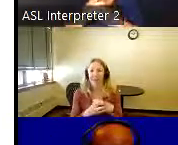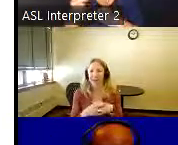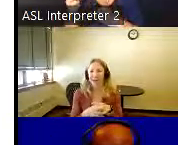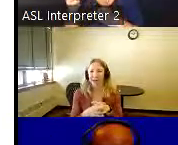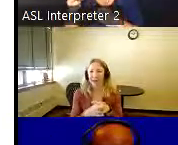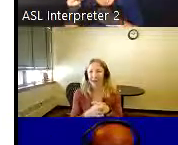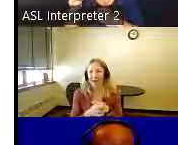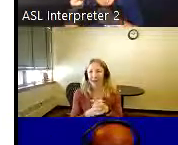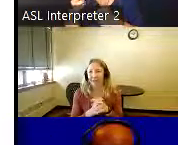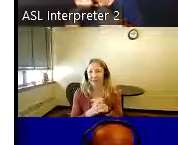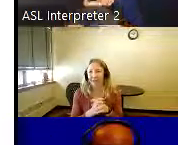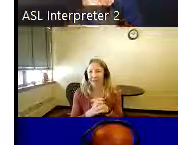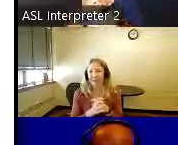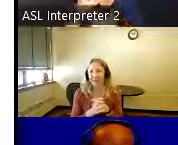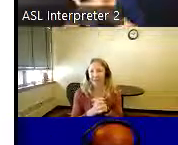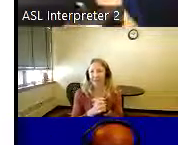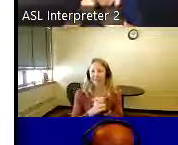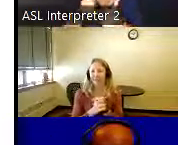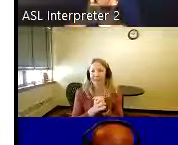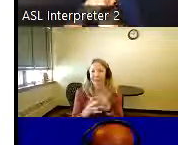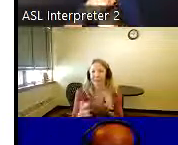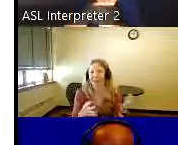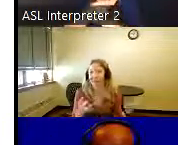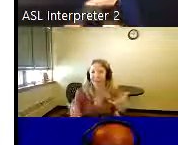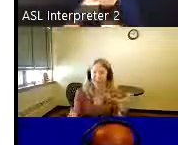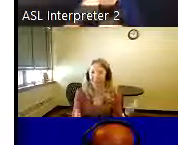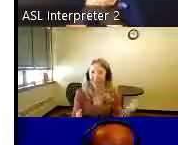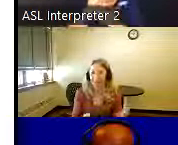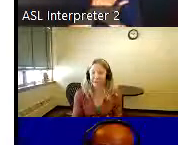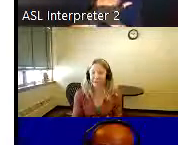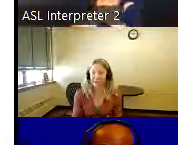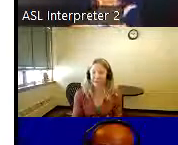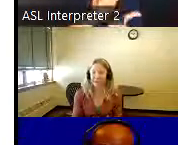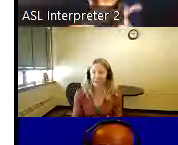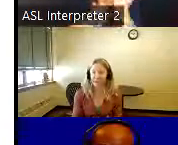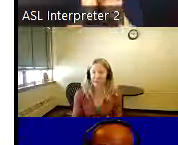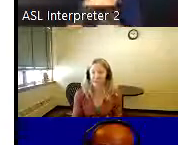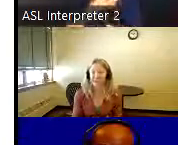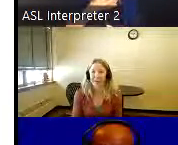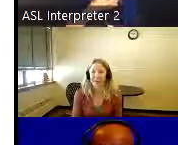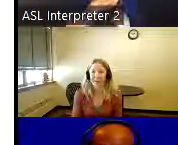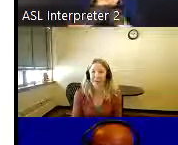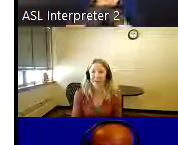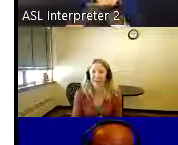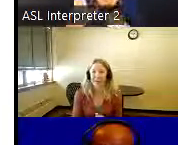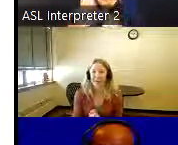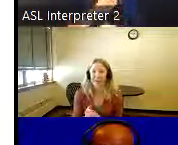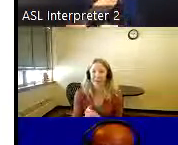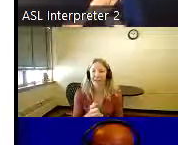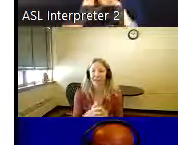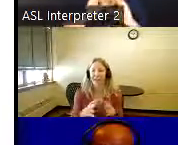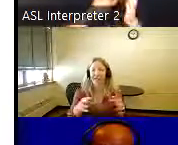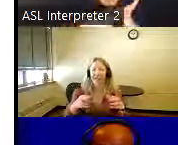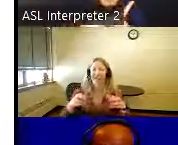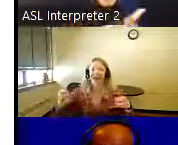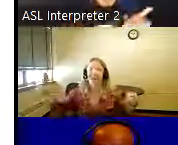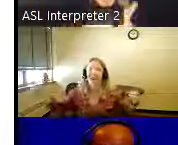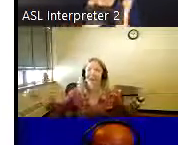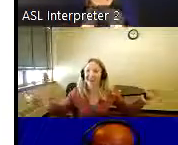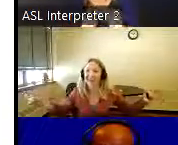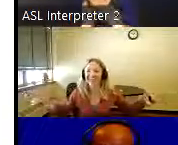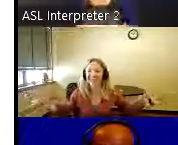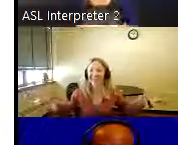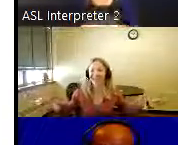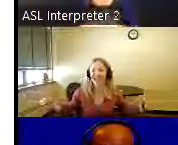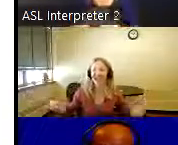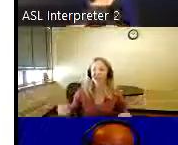this process with the Wildlife Adaptation Menu and all the conversations you've been having, and even, you know, last week talking with folks at the TWS meeting, is like, how